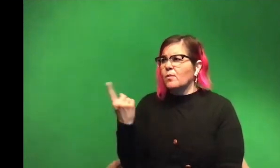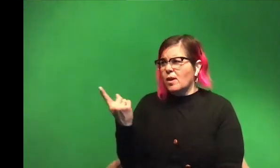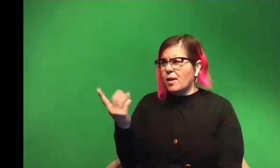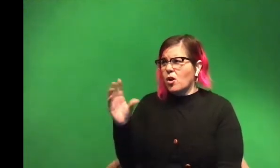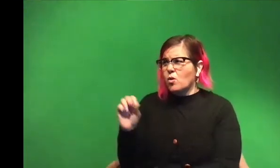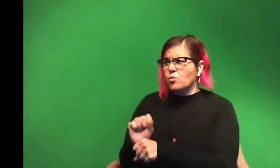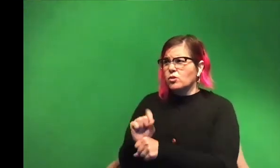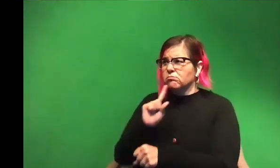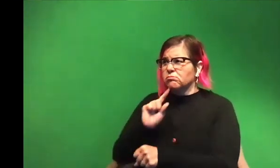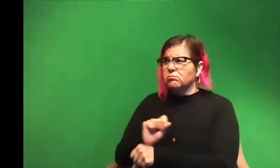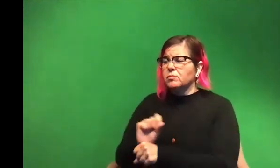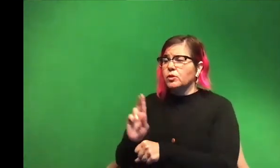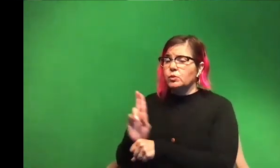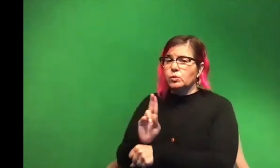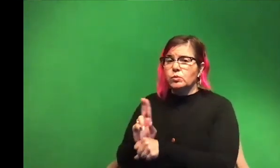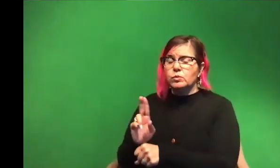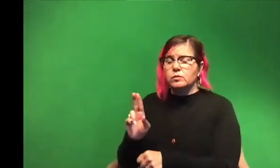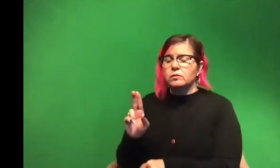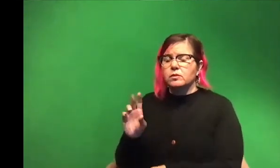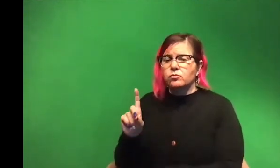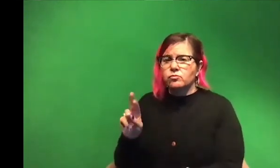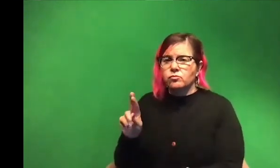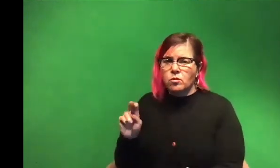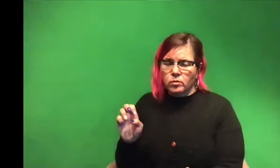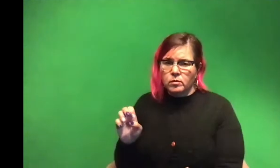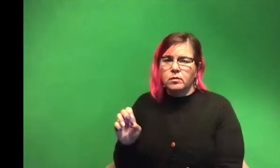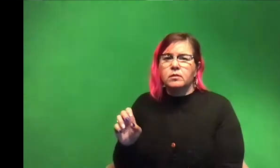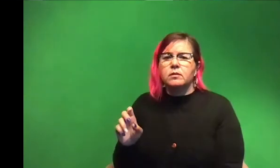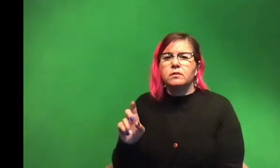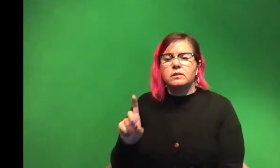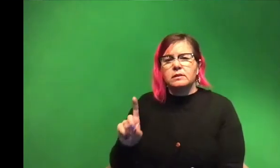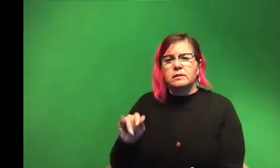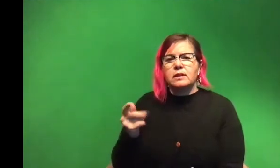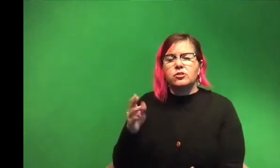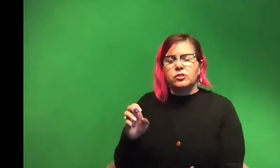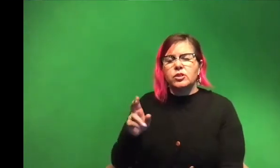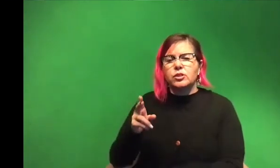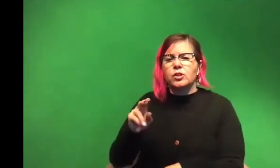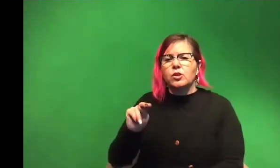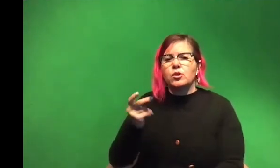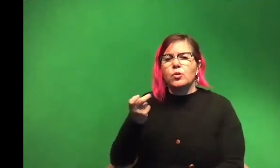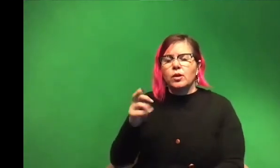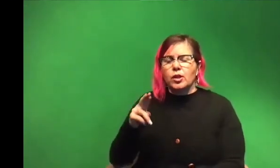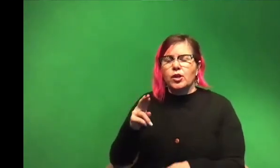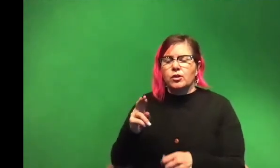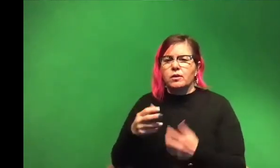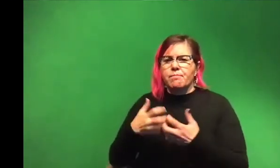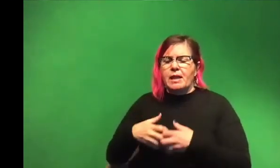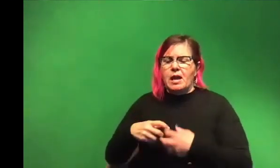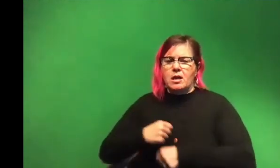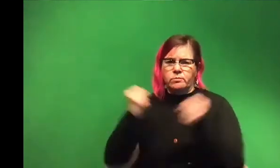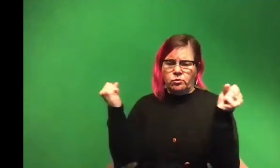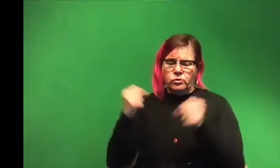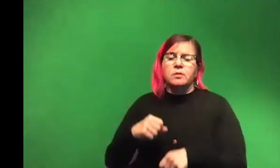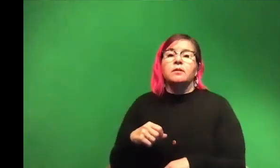actually utilized an unmanned aircraft system in the Daiichi nuclear plant explosion. Oh. and they were actually